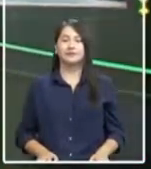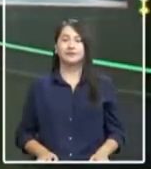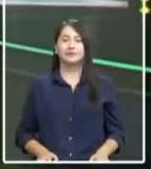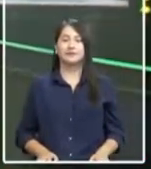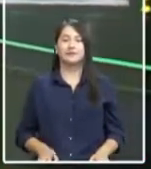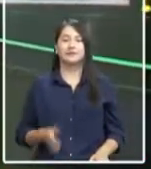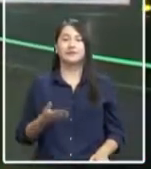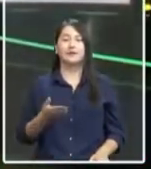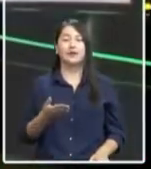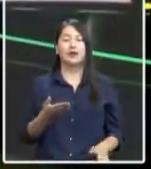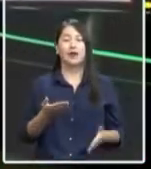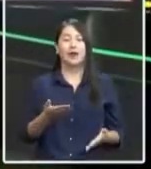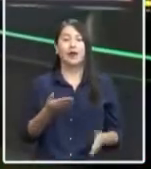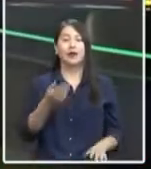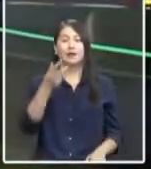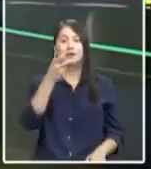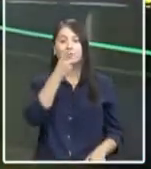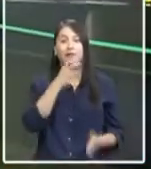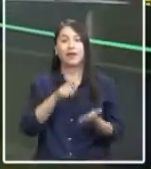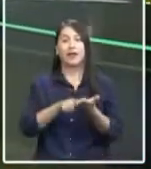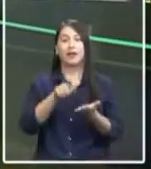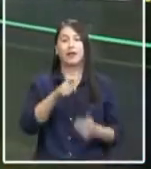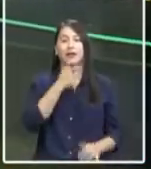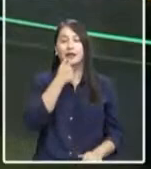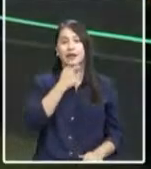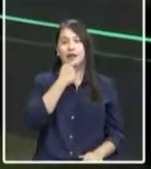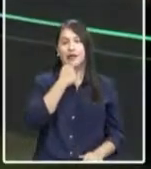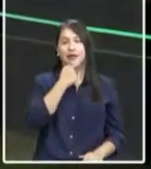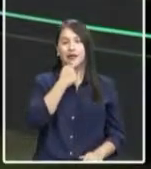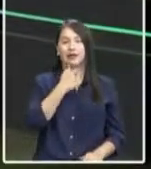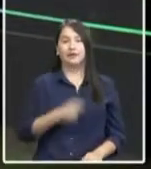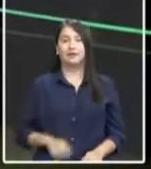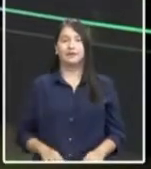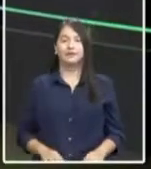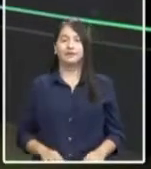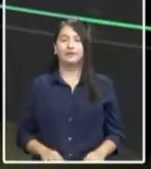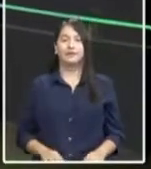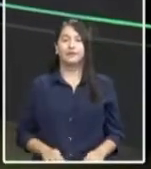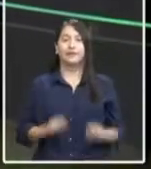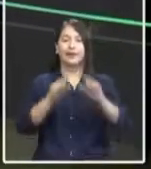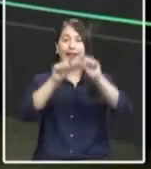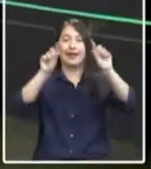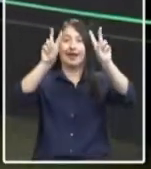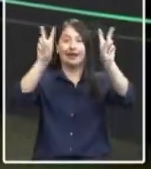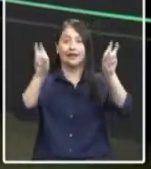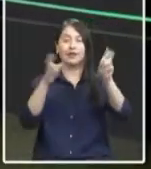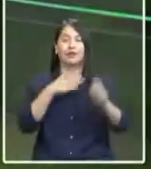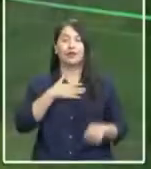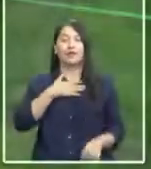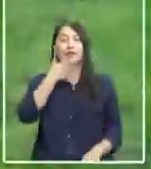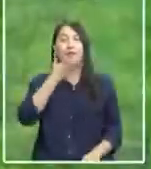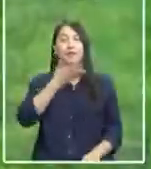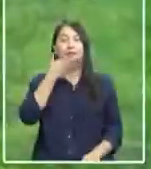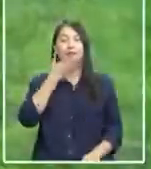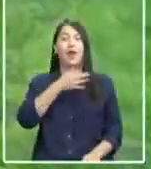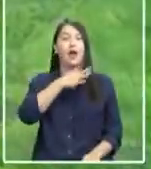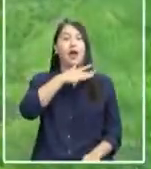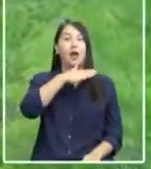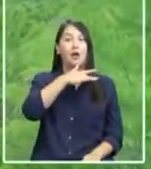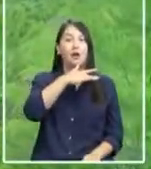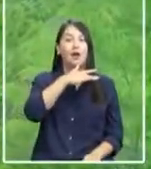The title is Aquacalypse because both fisheries and ocean